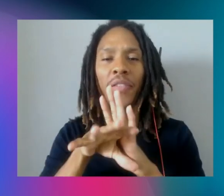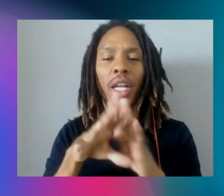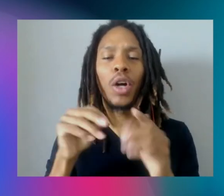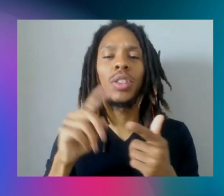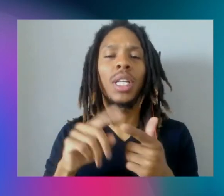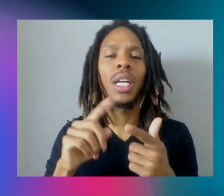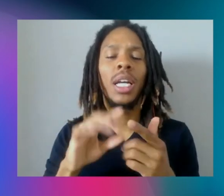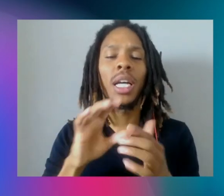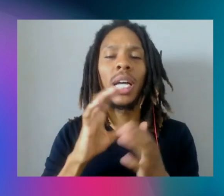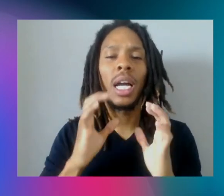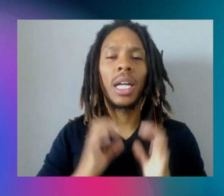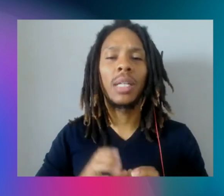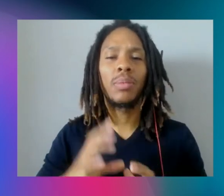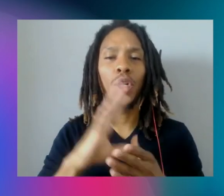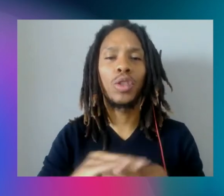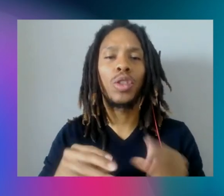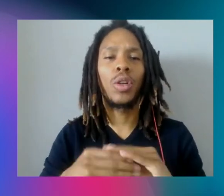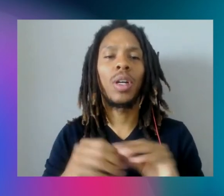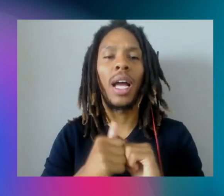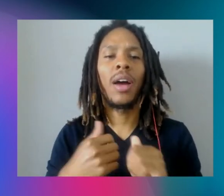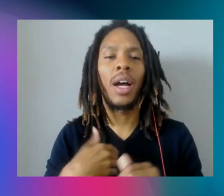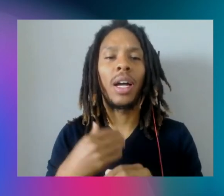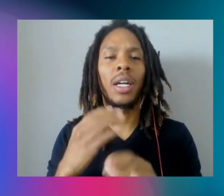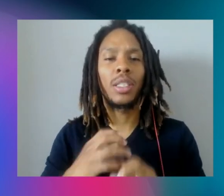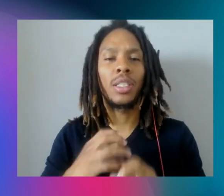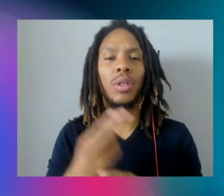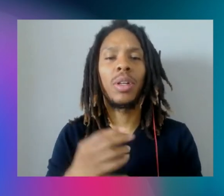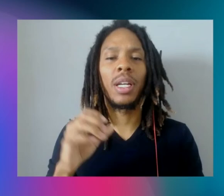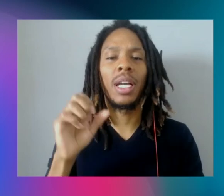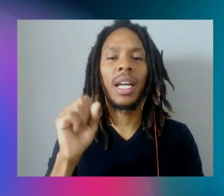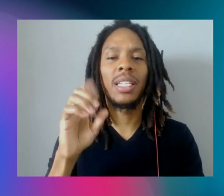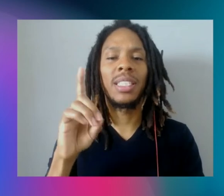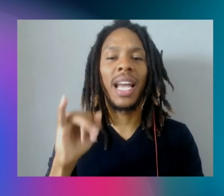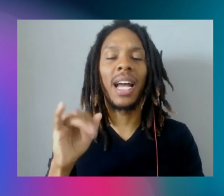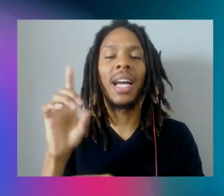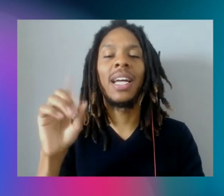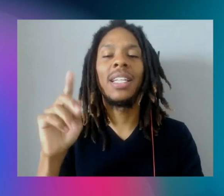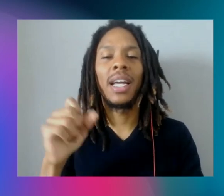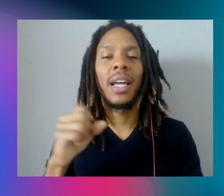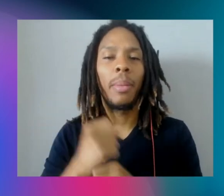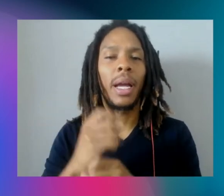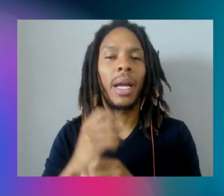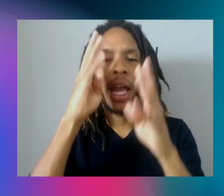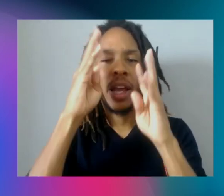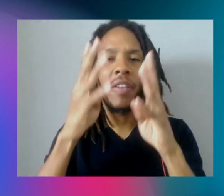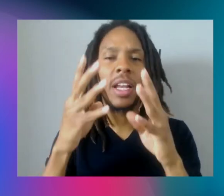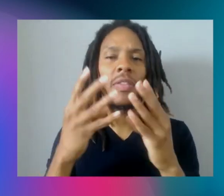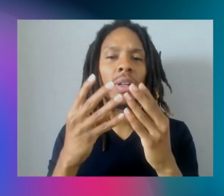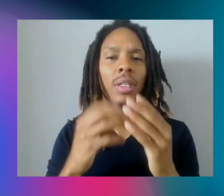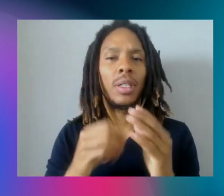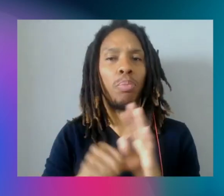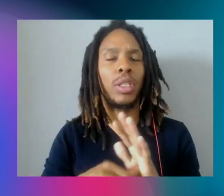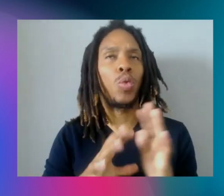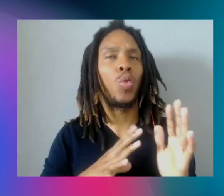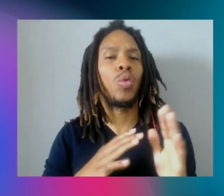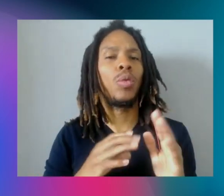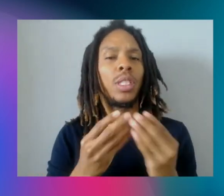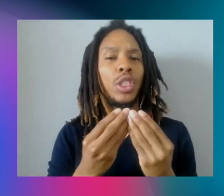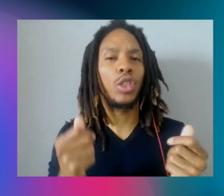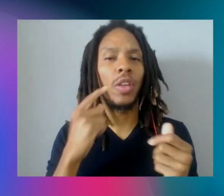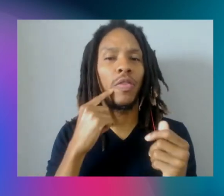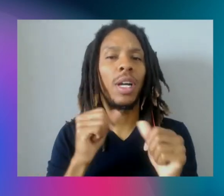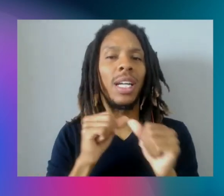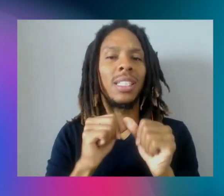how customers are using ASDI data to actually build very innovative and impressive solutions for sustainability. Anything from